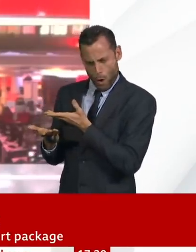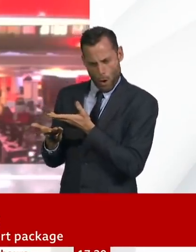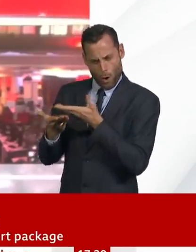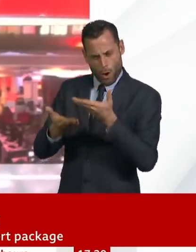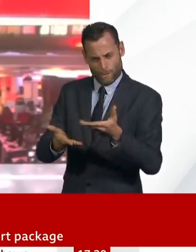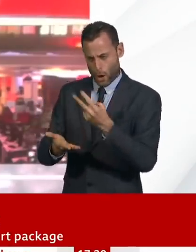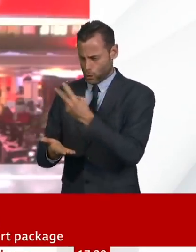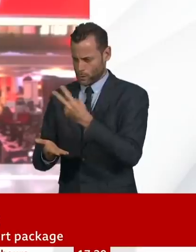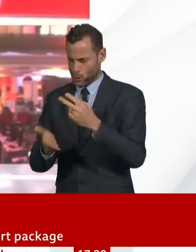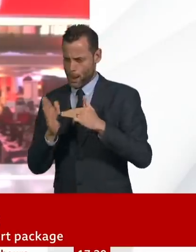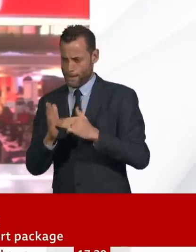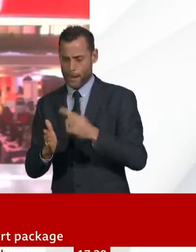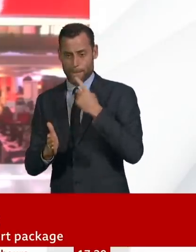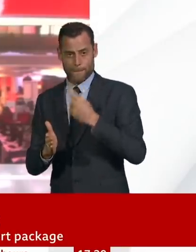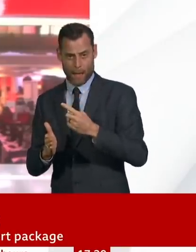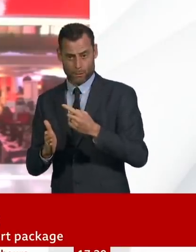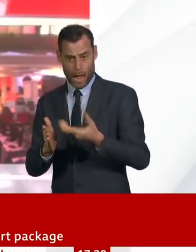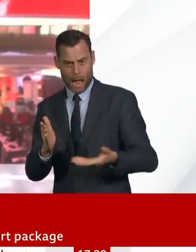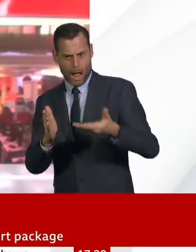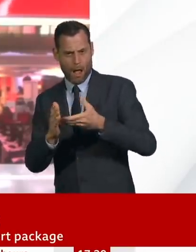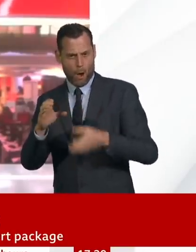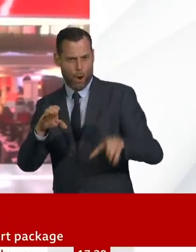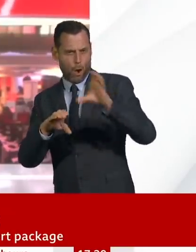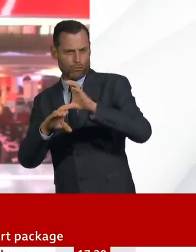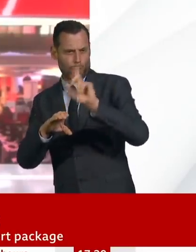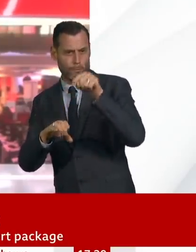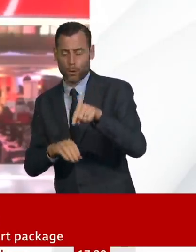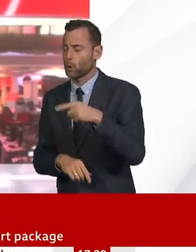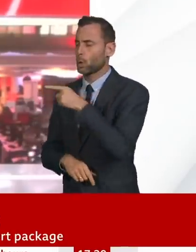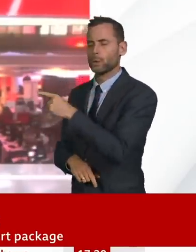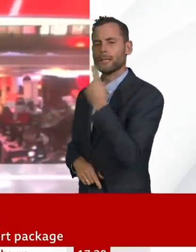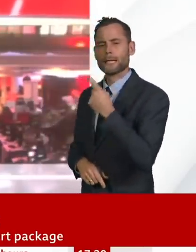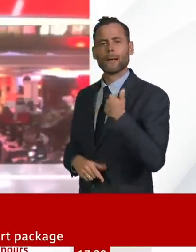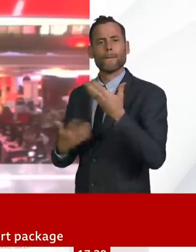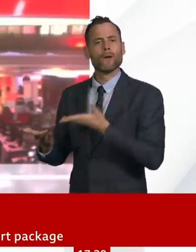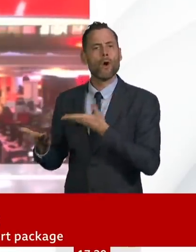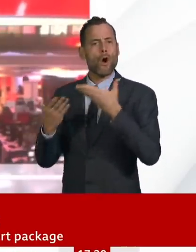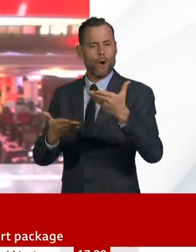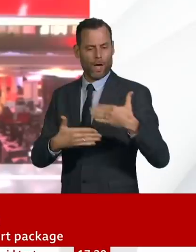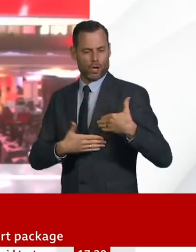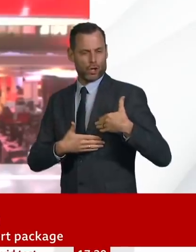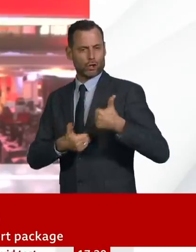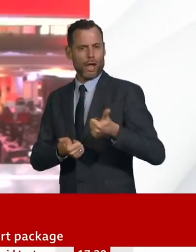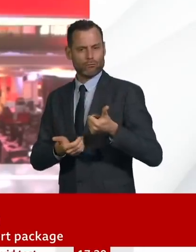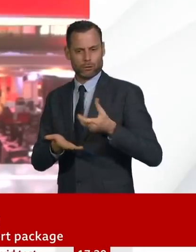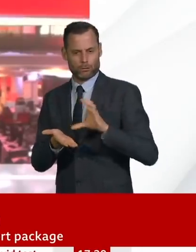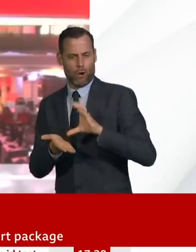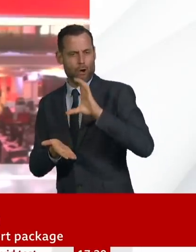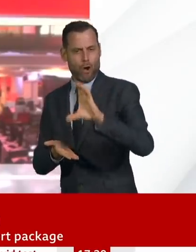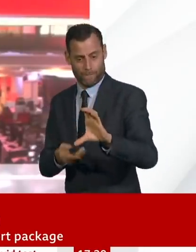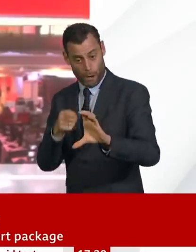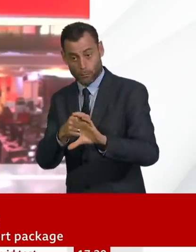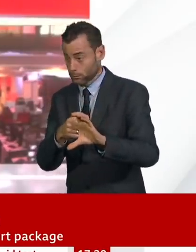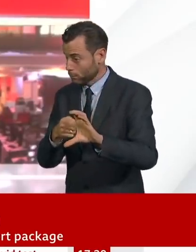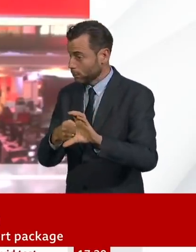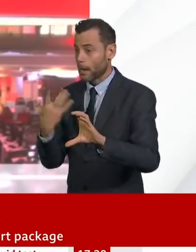beyond that? Are you withdrawing the extra, what you called generous offer? Is that now off the table? And what do you say to the